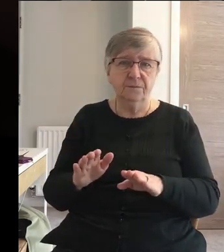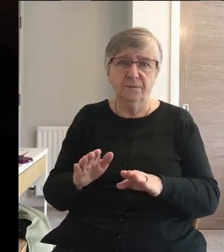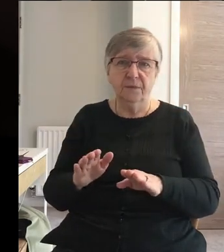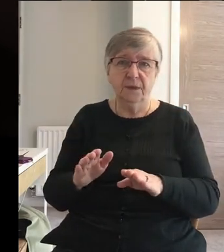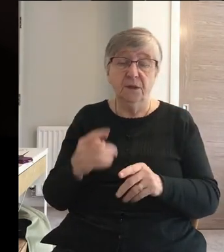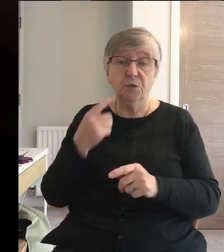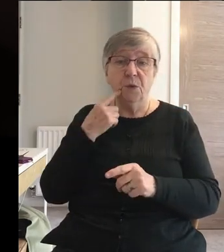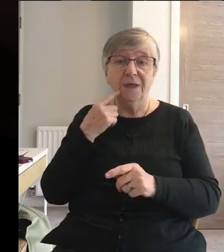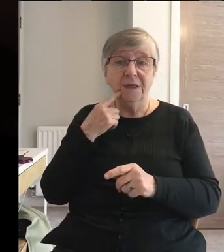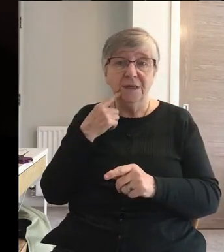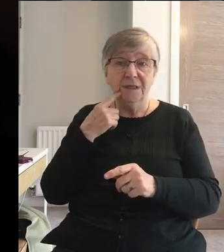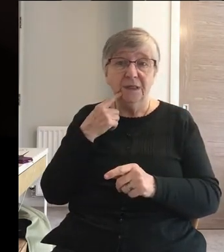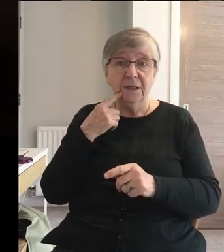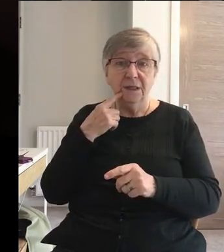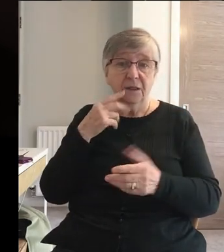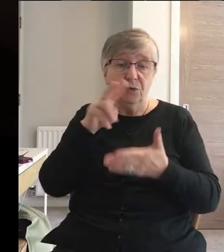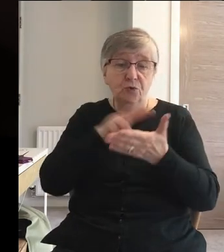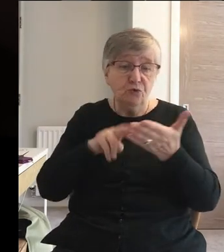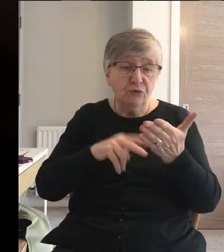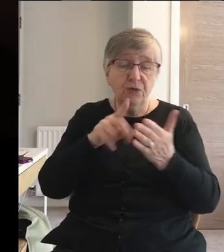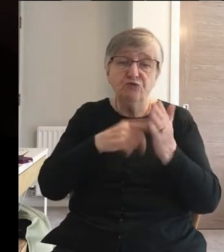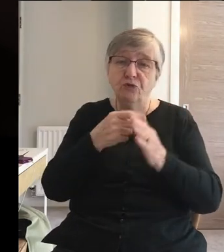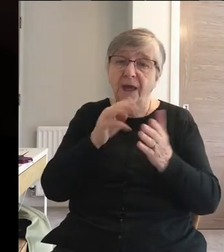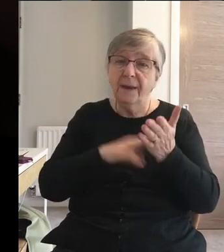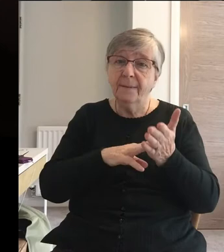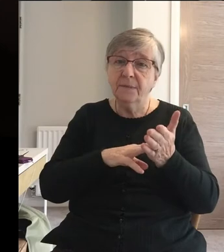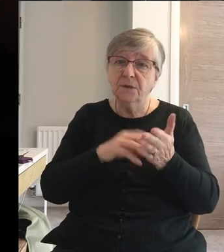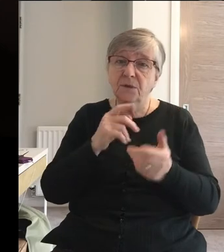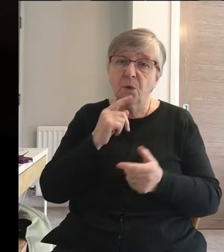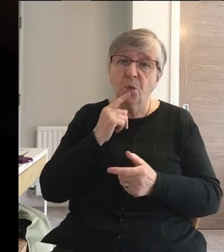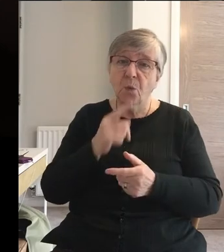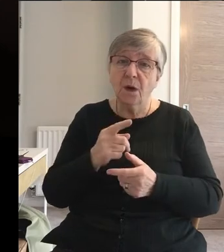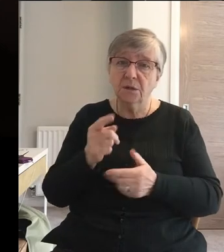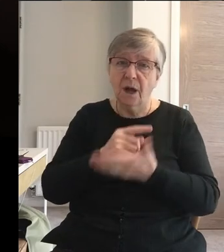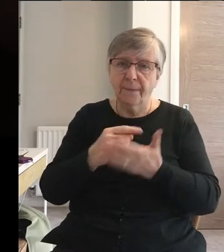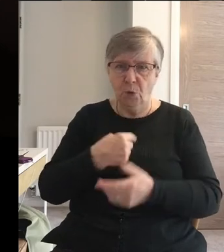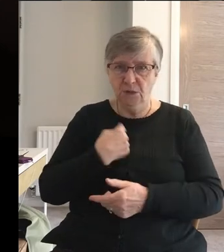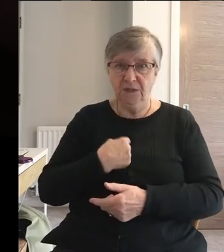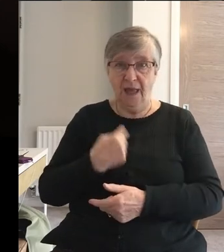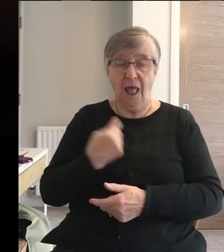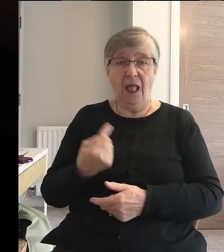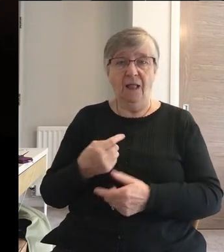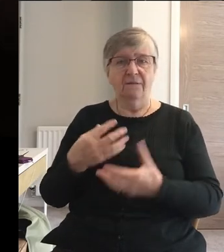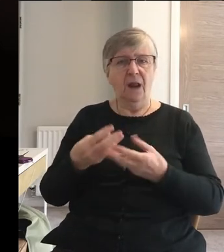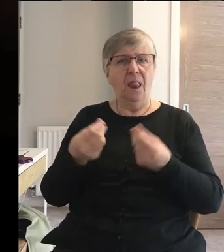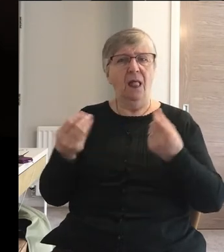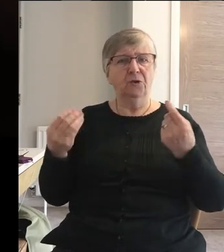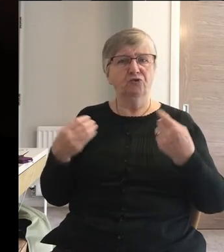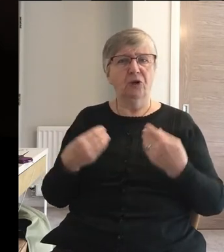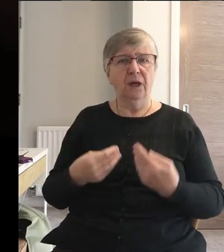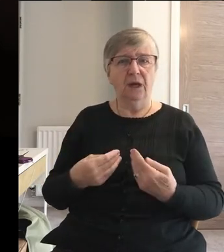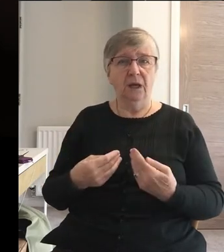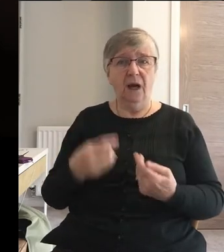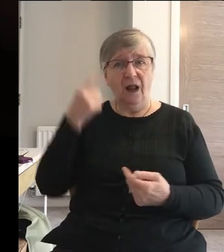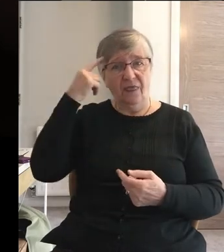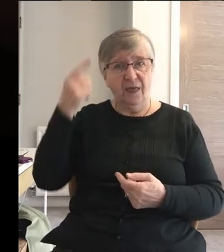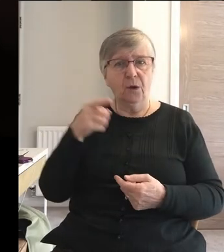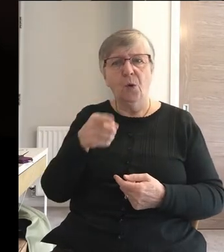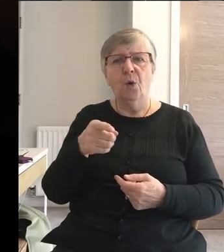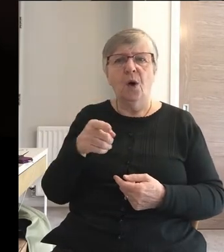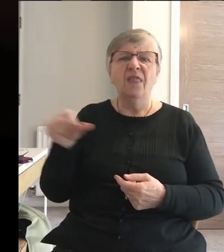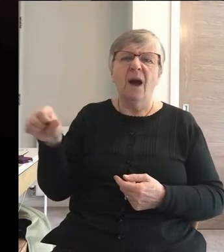Now, it's so easy to read James' words about self-indulgence and luxury in verse 5 and think,